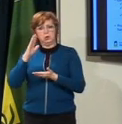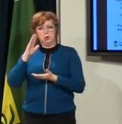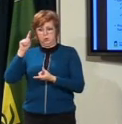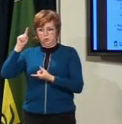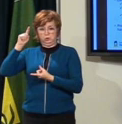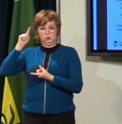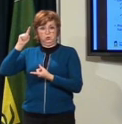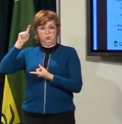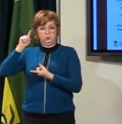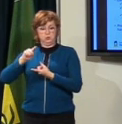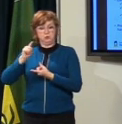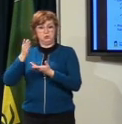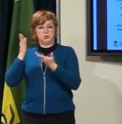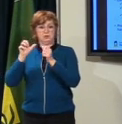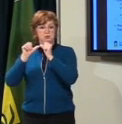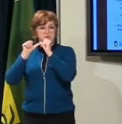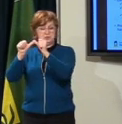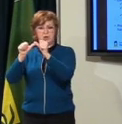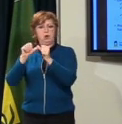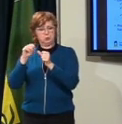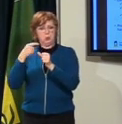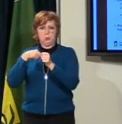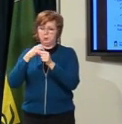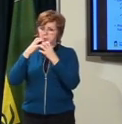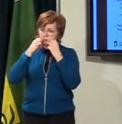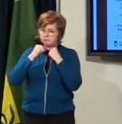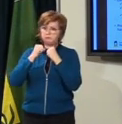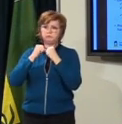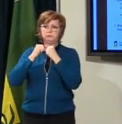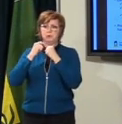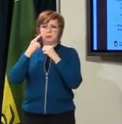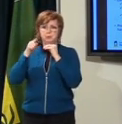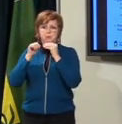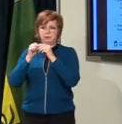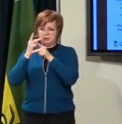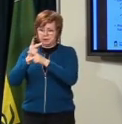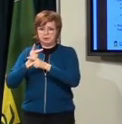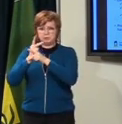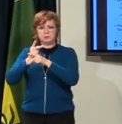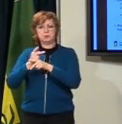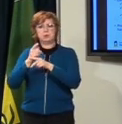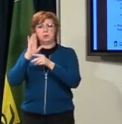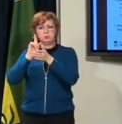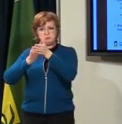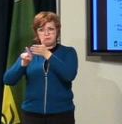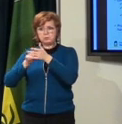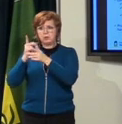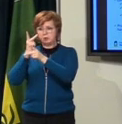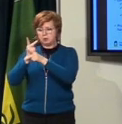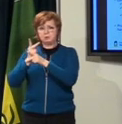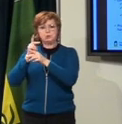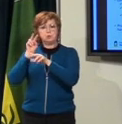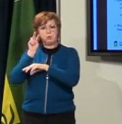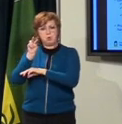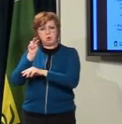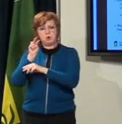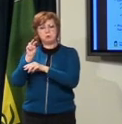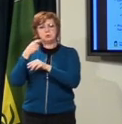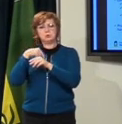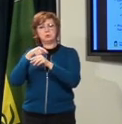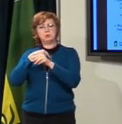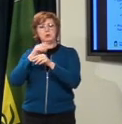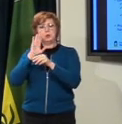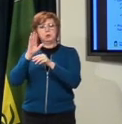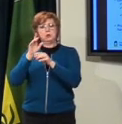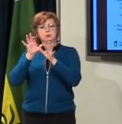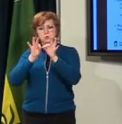possible, and we will be staging these in terms of a surge and accompanying slowdowns in order to meet demand, as we've described.